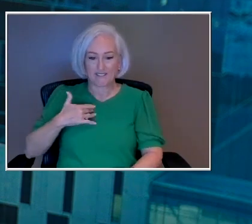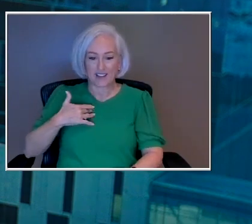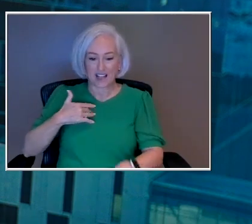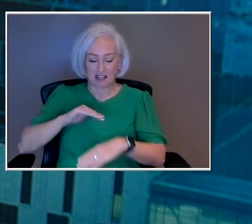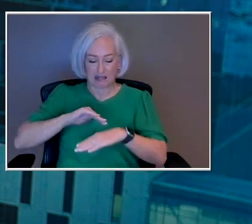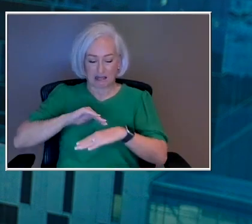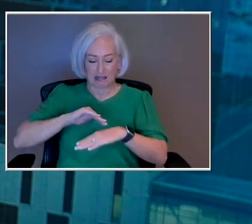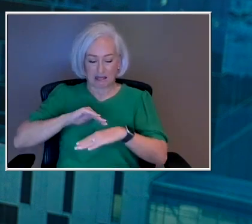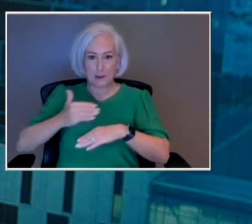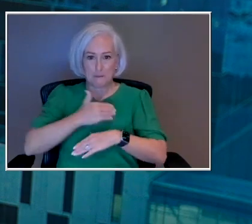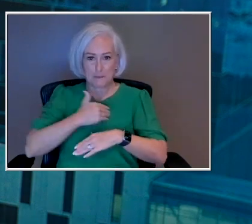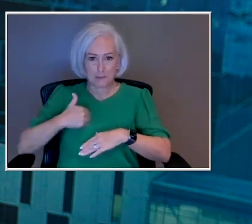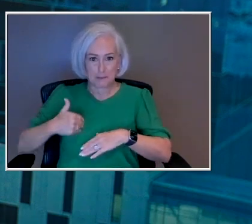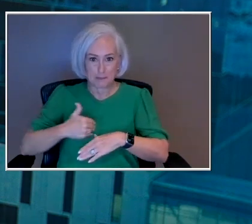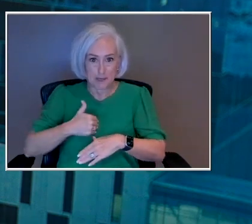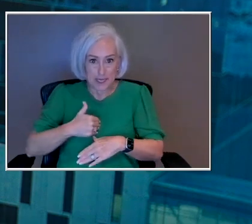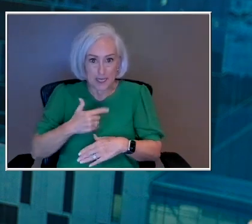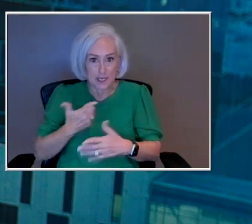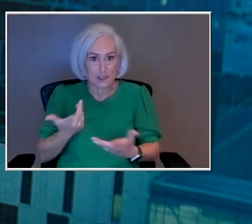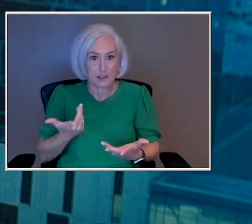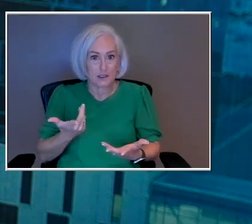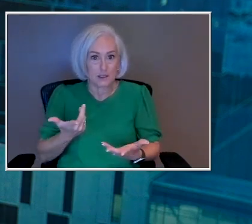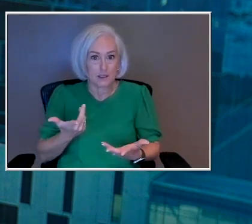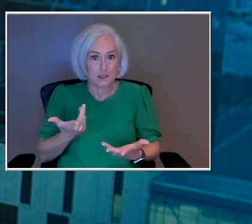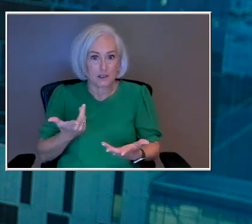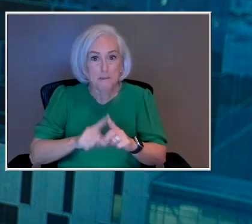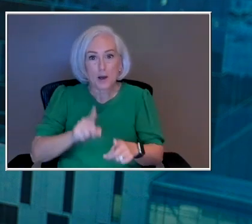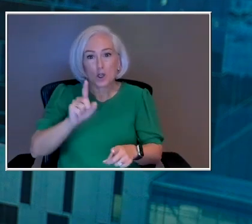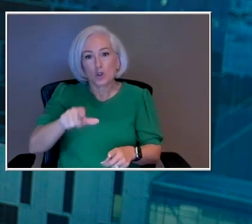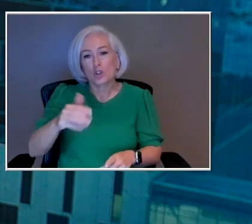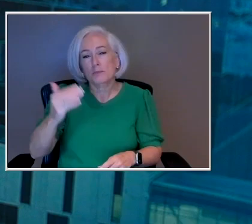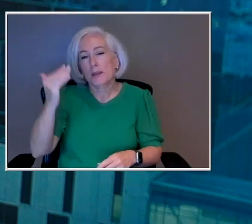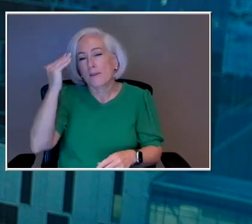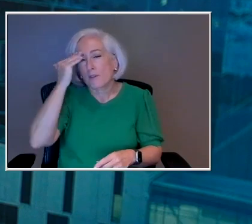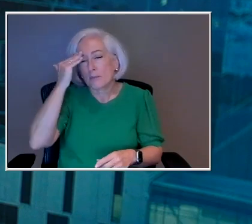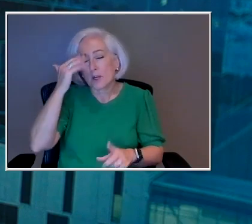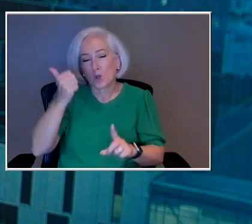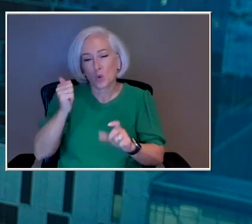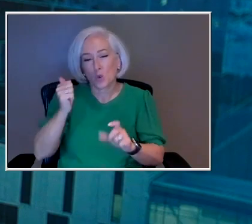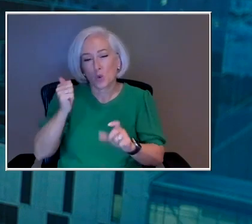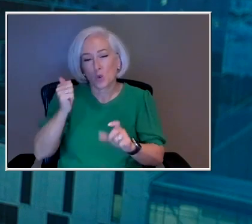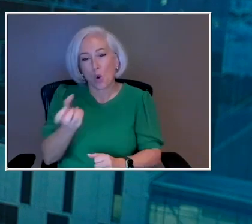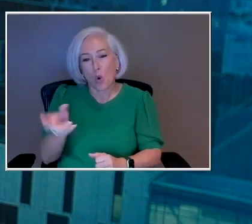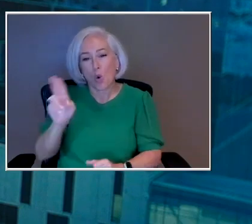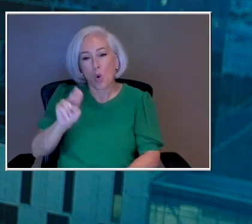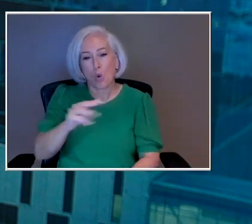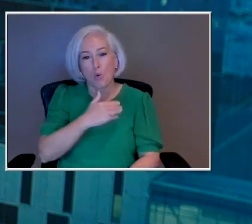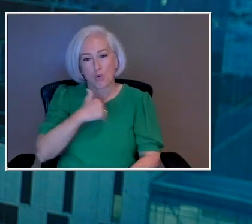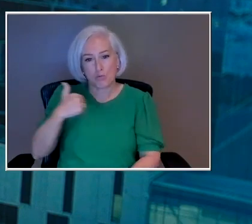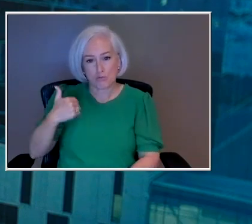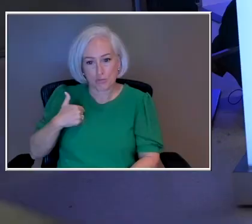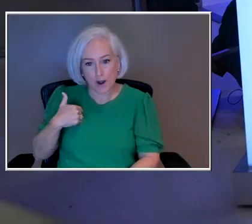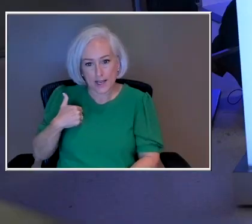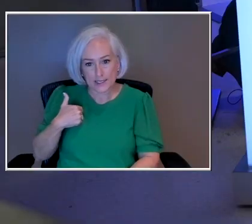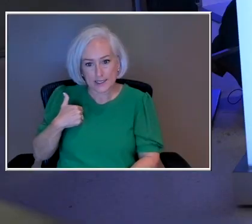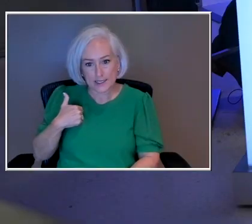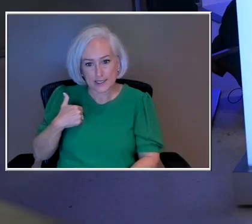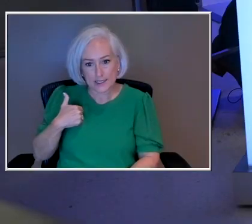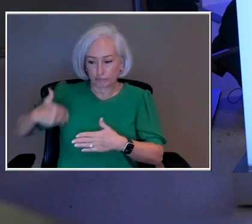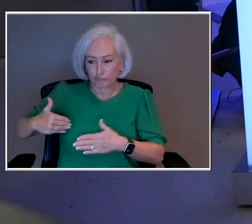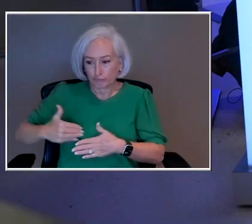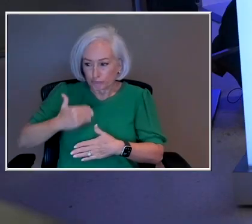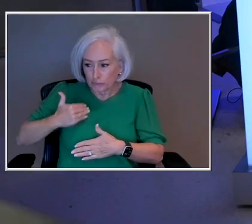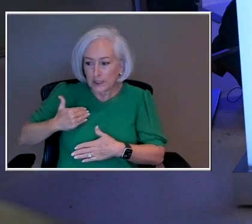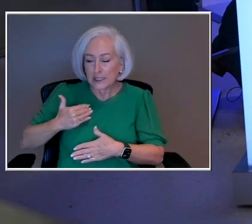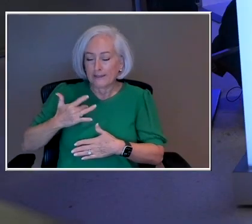bumpy breasts, so get familiar with what that is. And if it is outside of that, something new, have it checked out. Well, and Heather, in your case, you